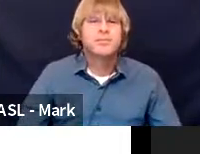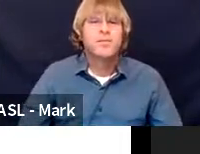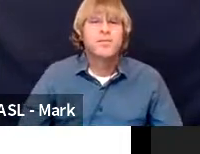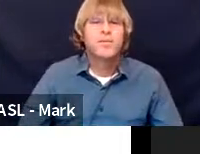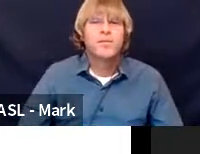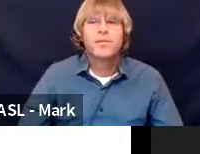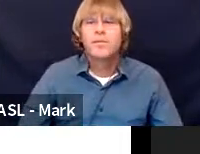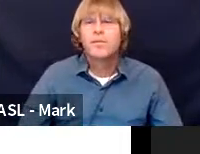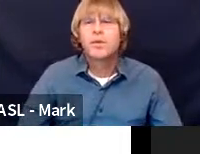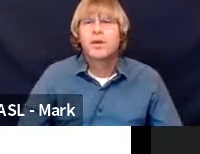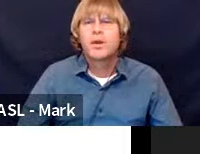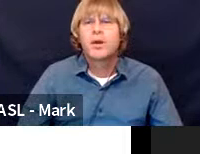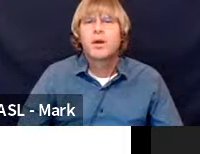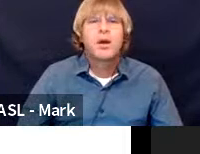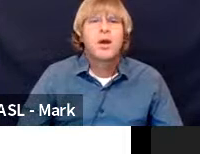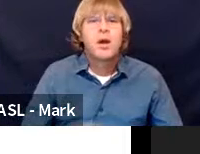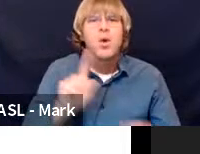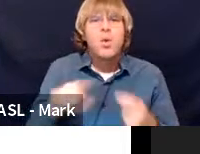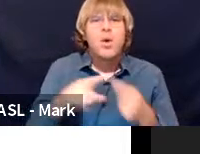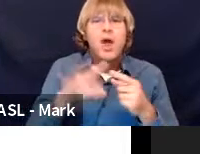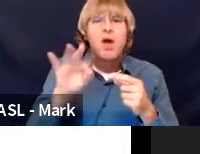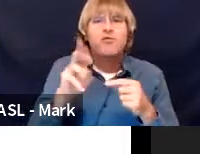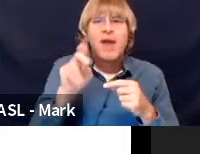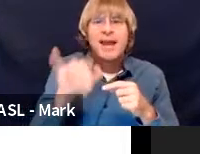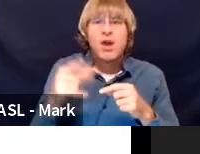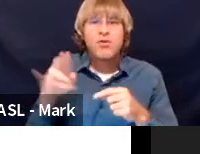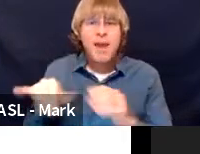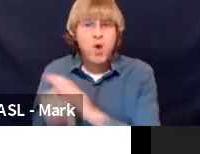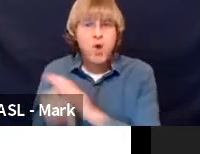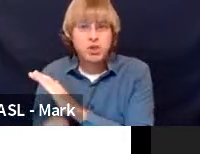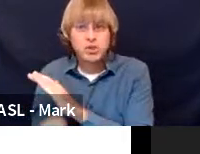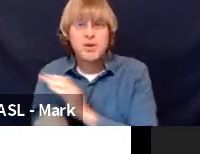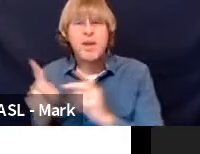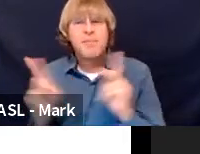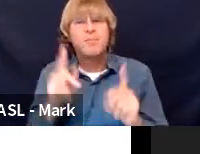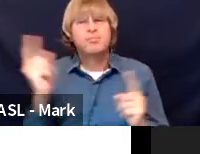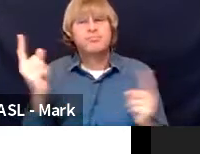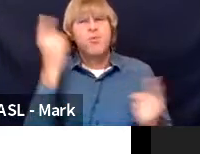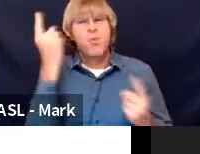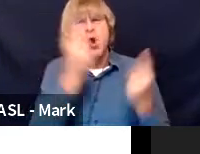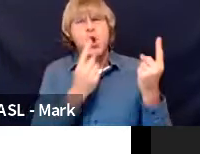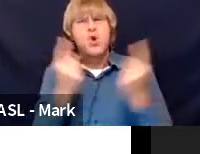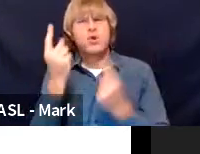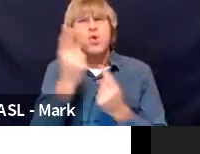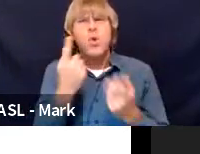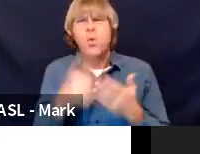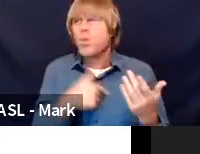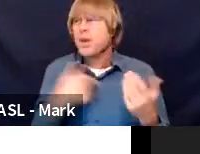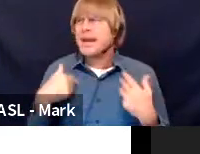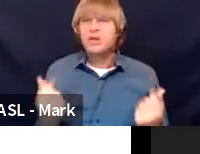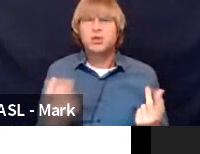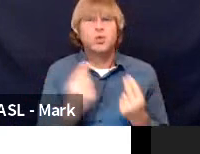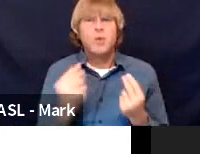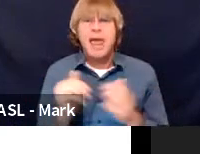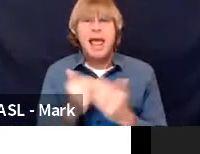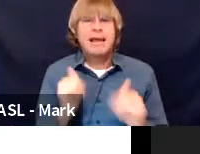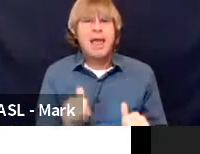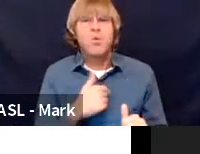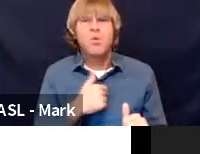So when Freddie Gray was murdered, everyone was wondering, what can we do? How can